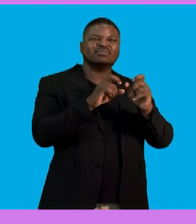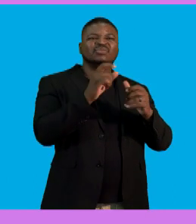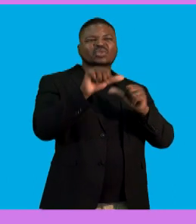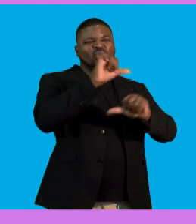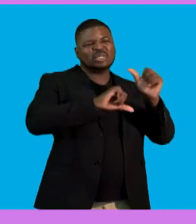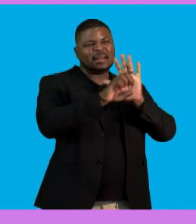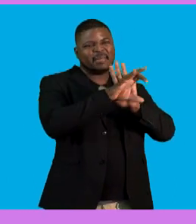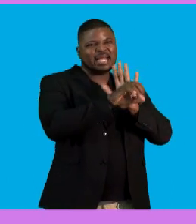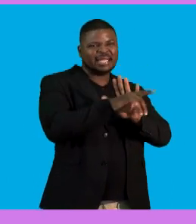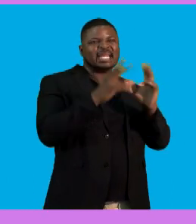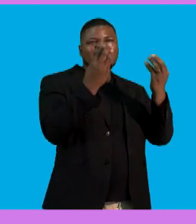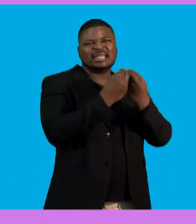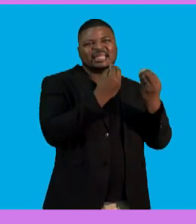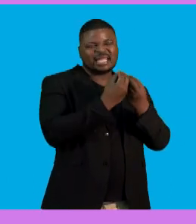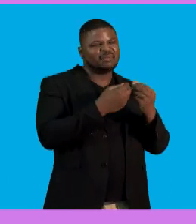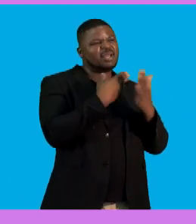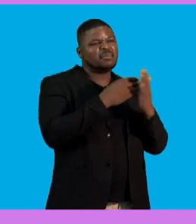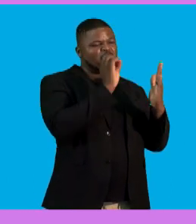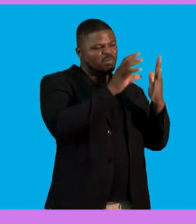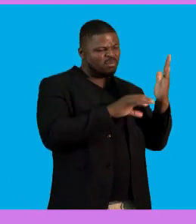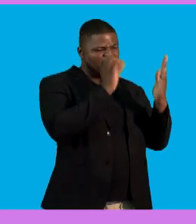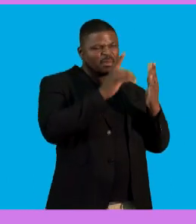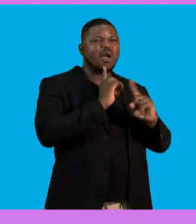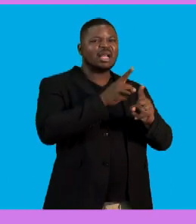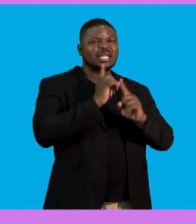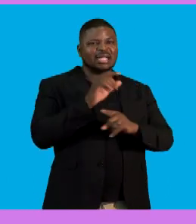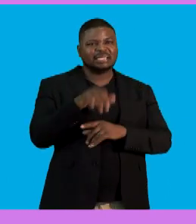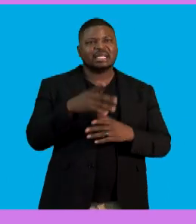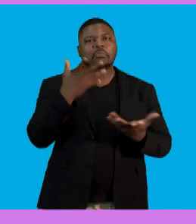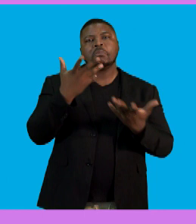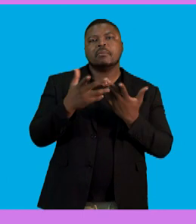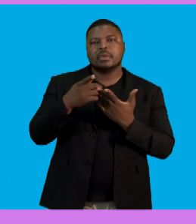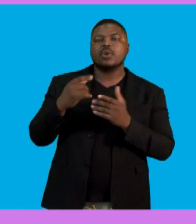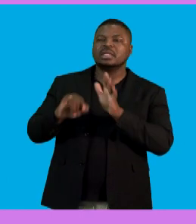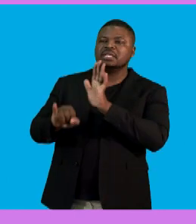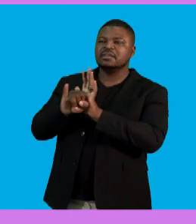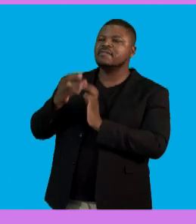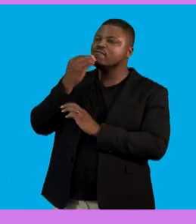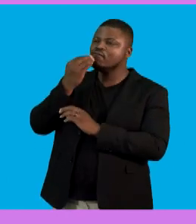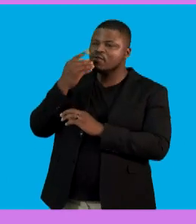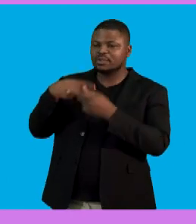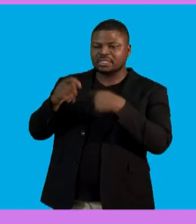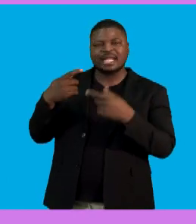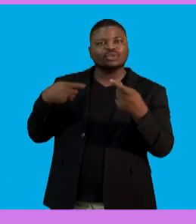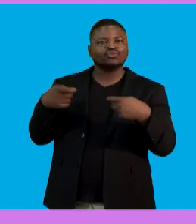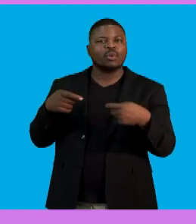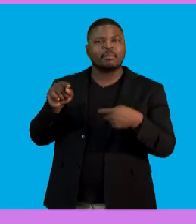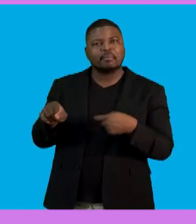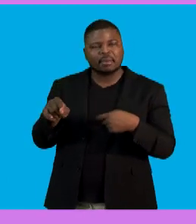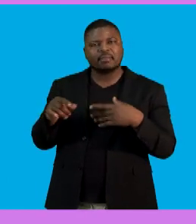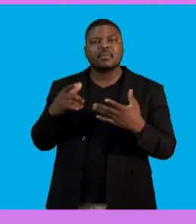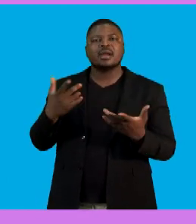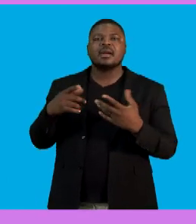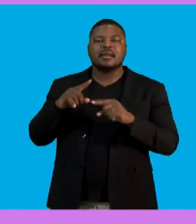social media sites? Or in my case here, to identify the type of foods that need to be sold at a tuck shop based on